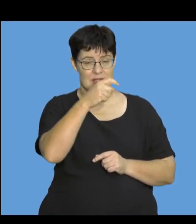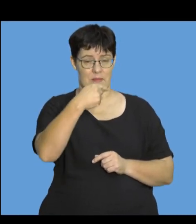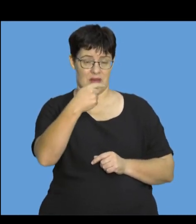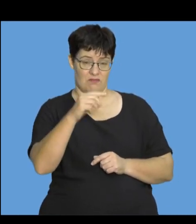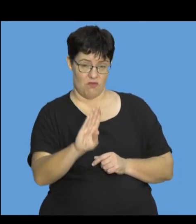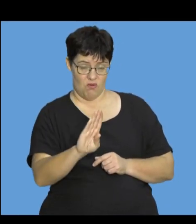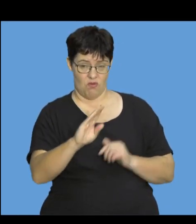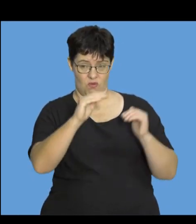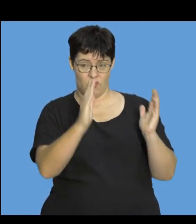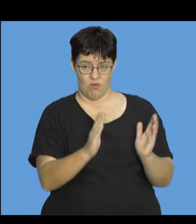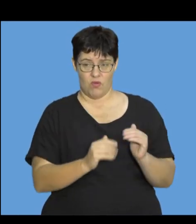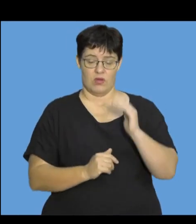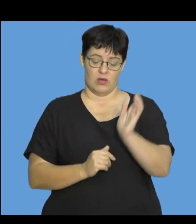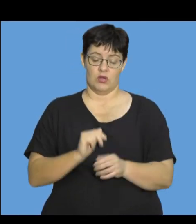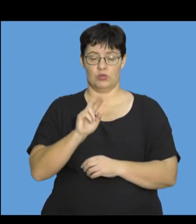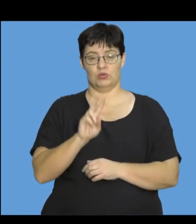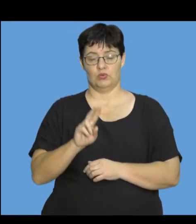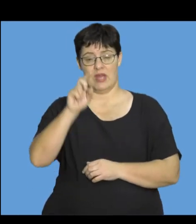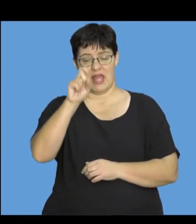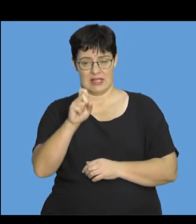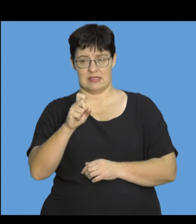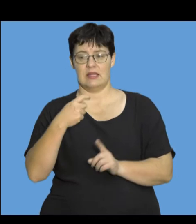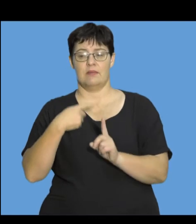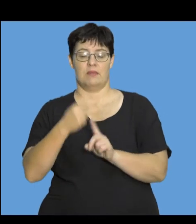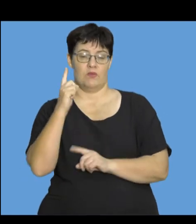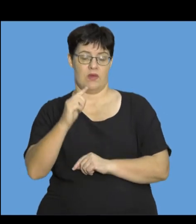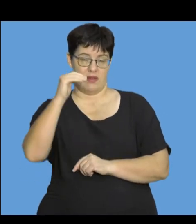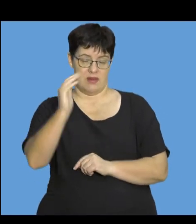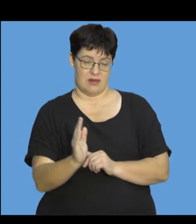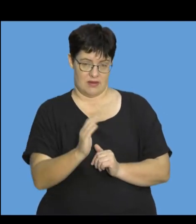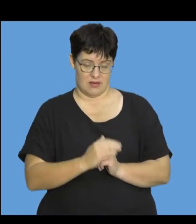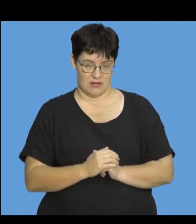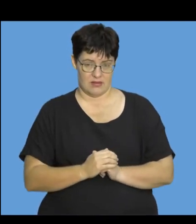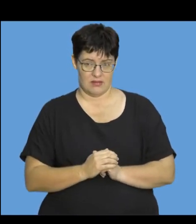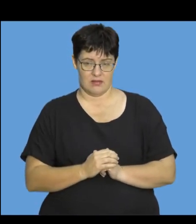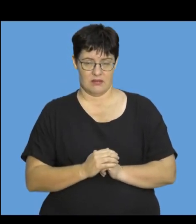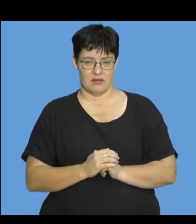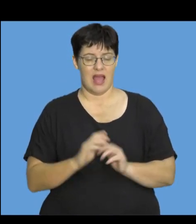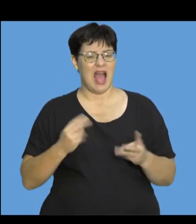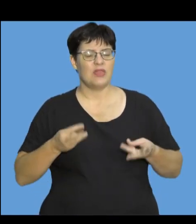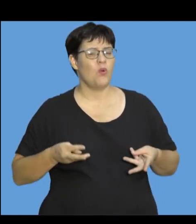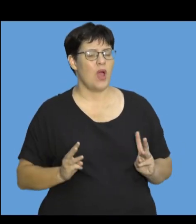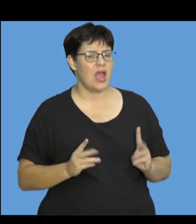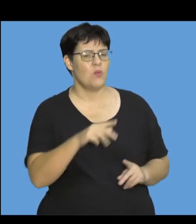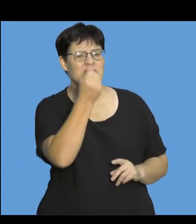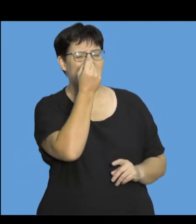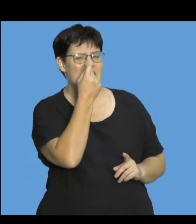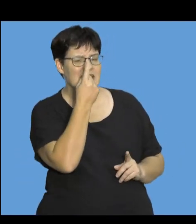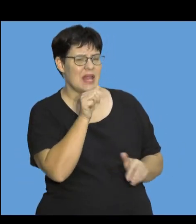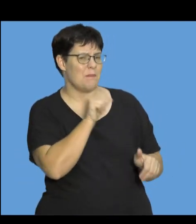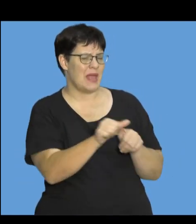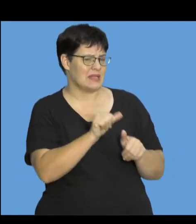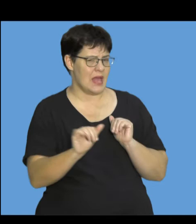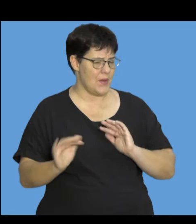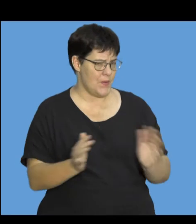x minus 4 into 2 to the exponent of x plus 1. Now, another way just for you to understand